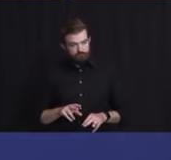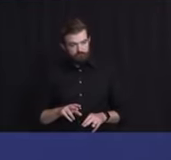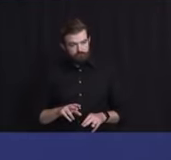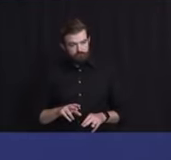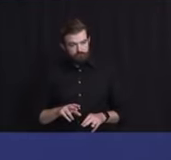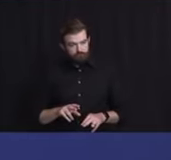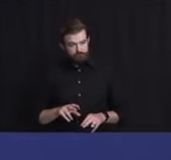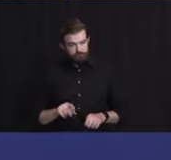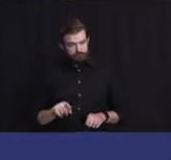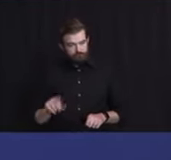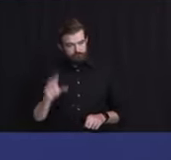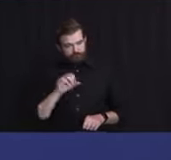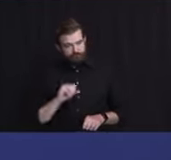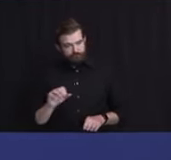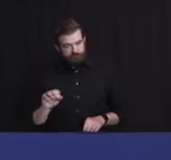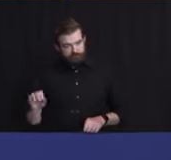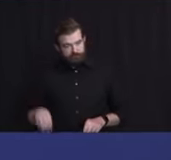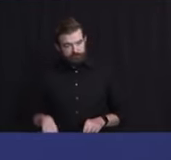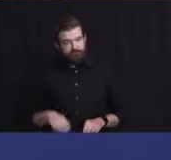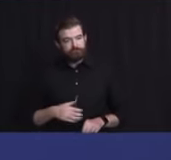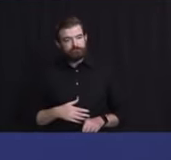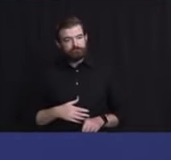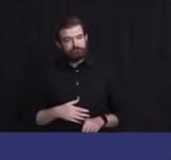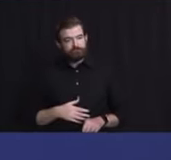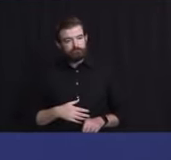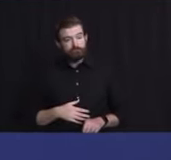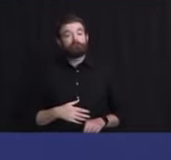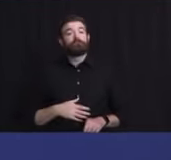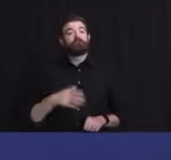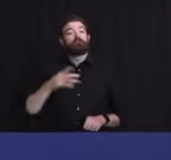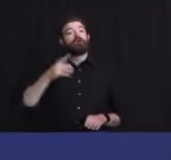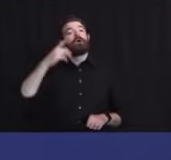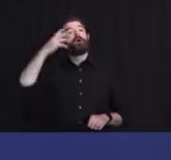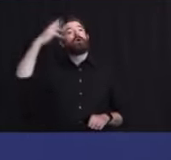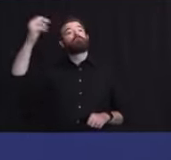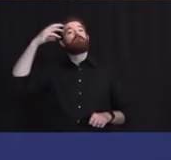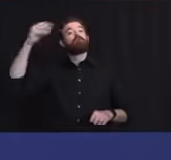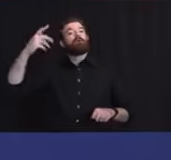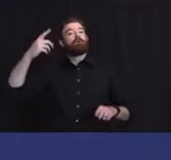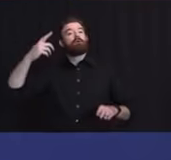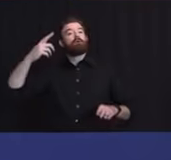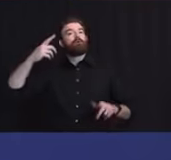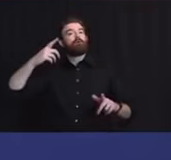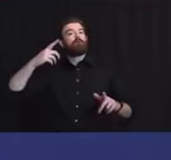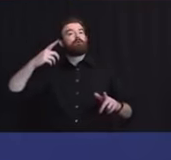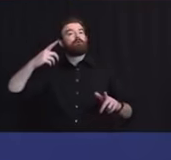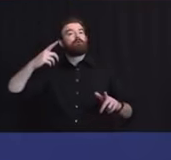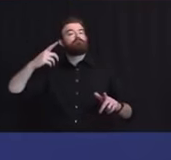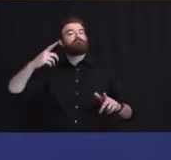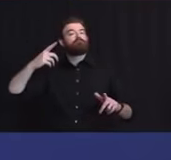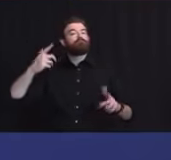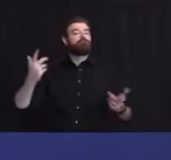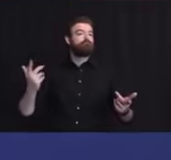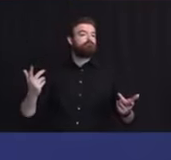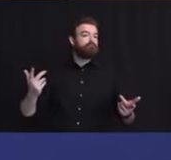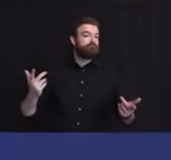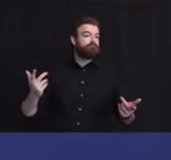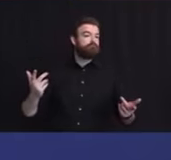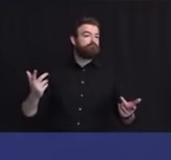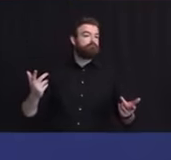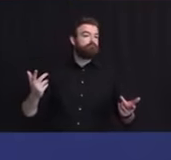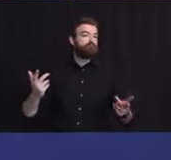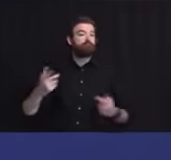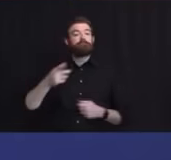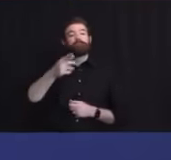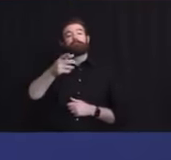Again, outdoor fixed seat venues, what's keeping the cap after May 19th on MetLife, if you want to put a